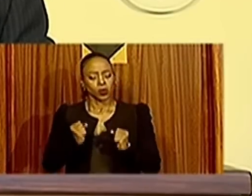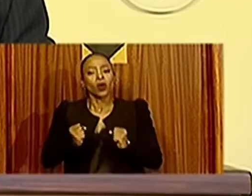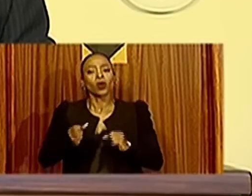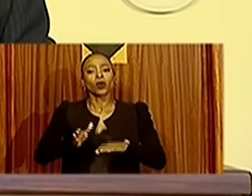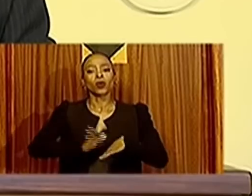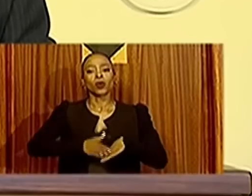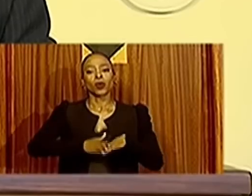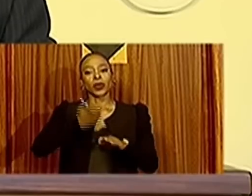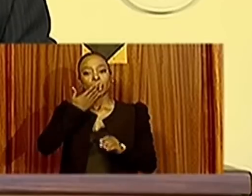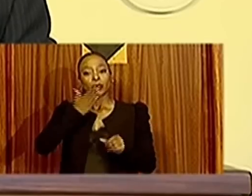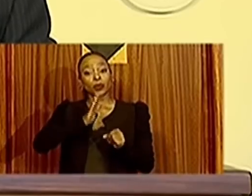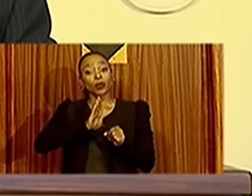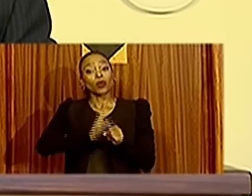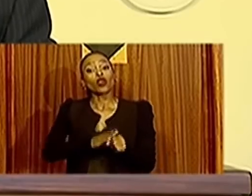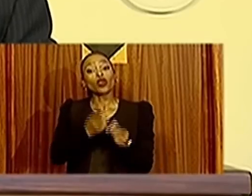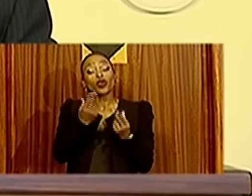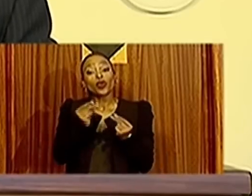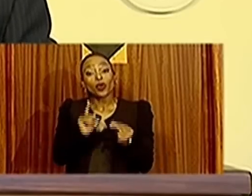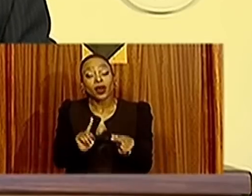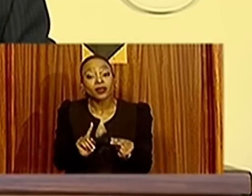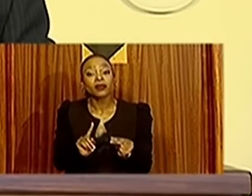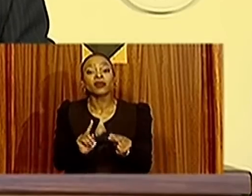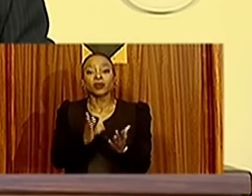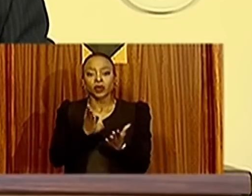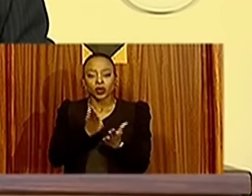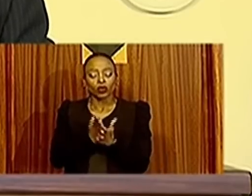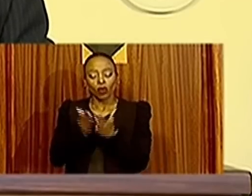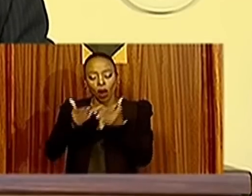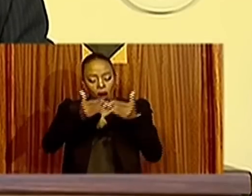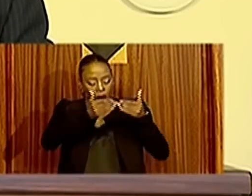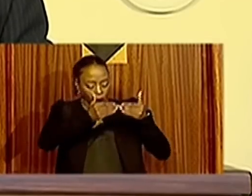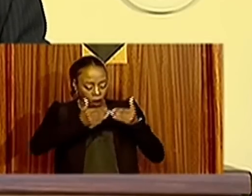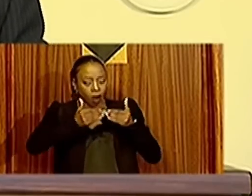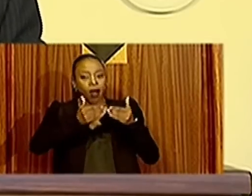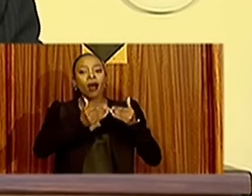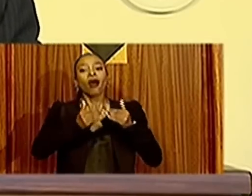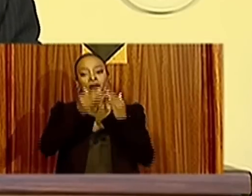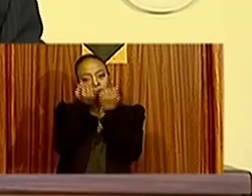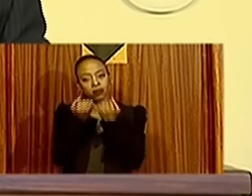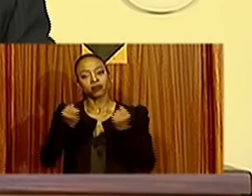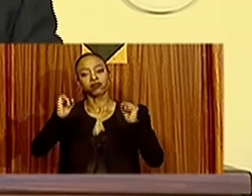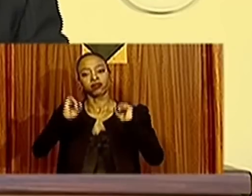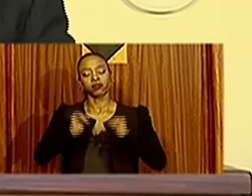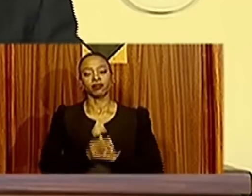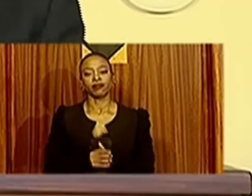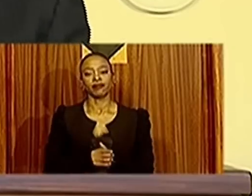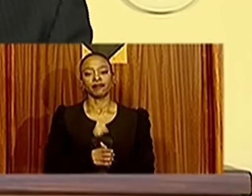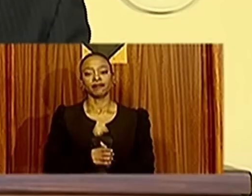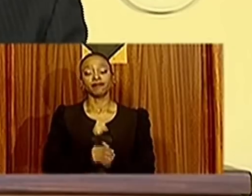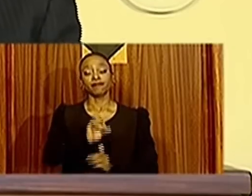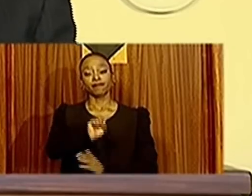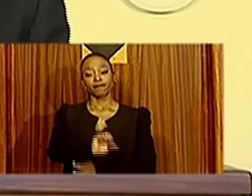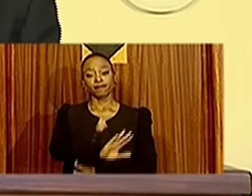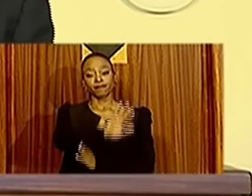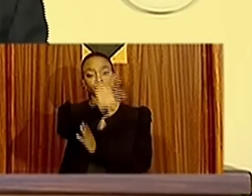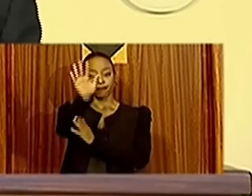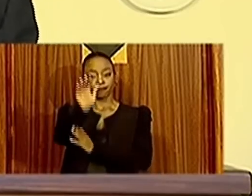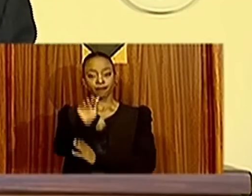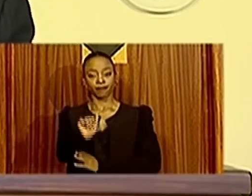commitment to uphold this precious democracy. My fellow South